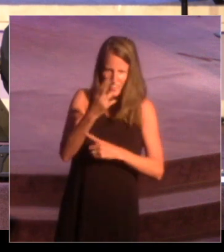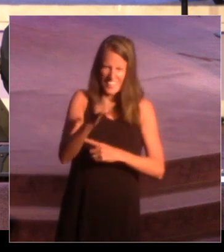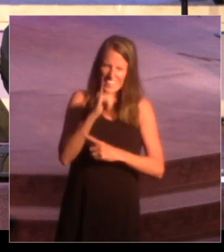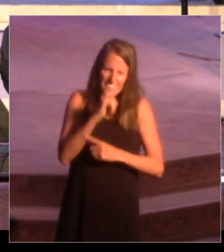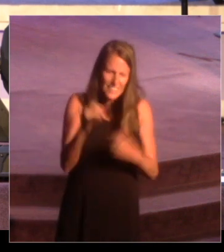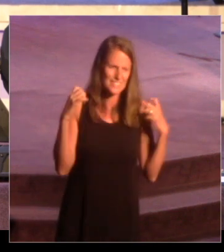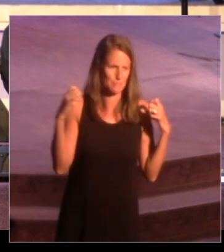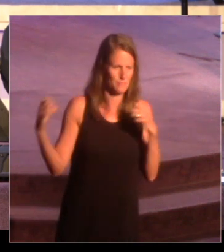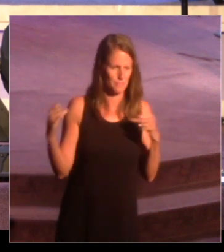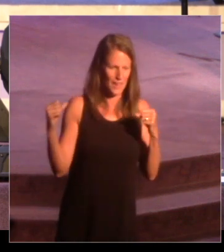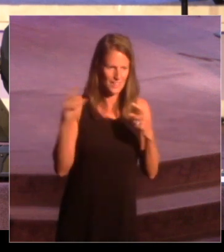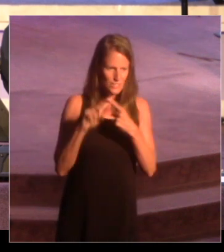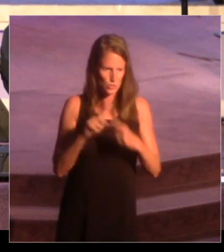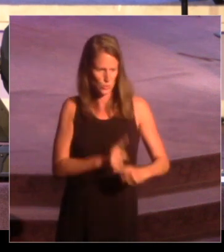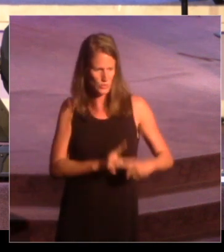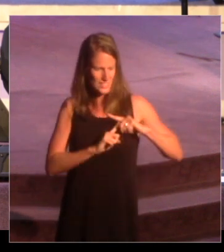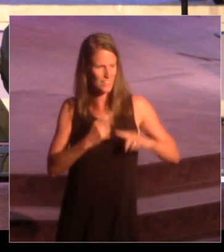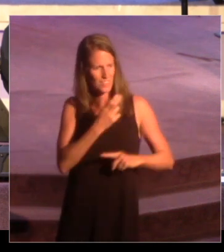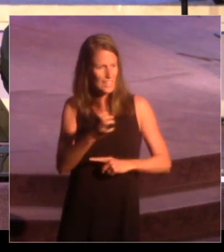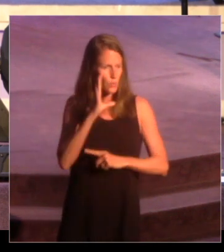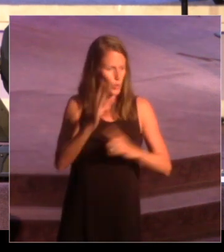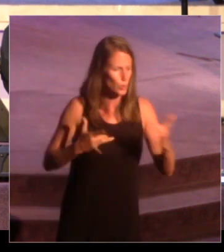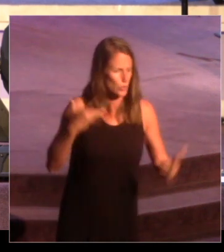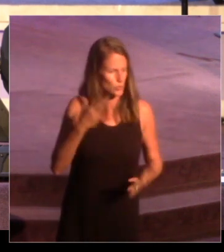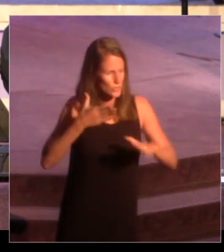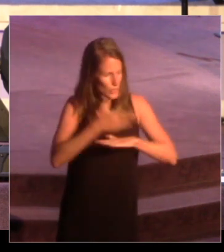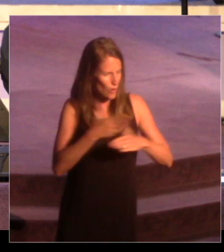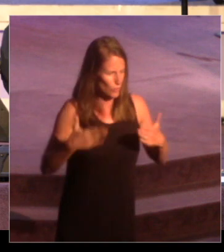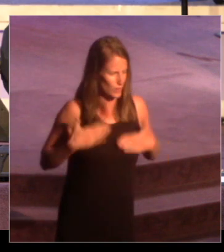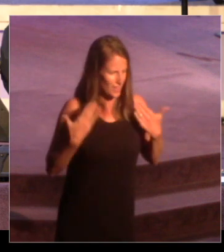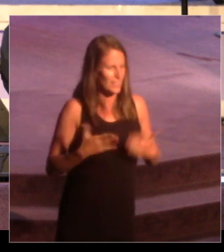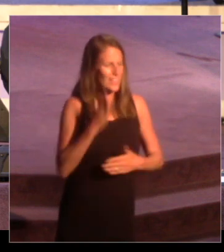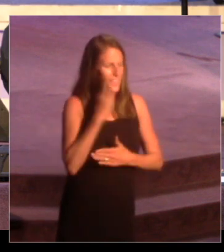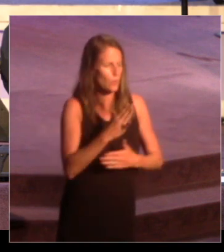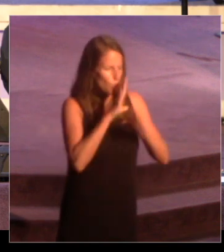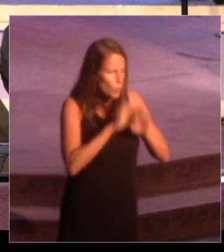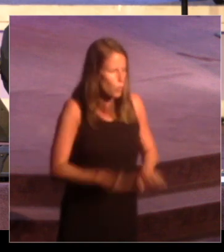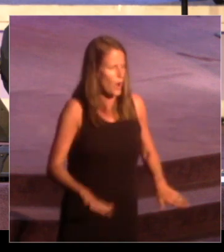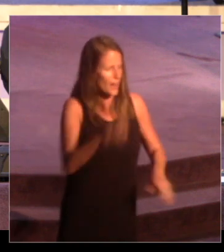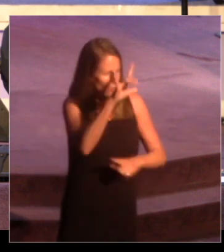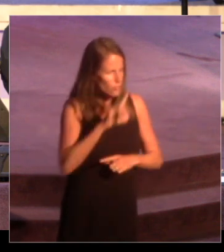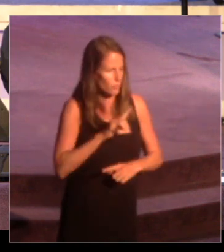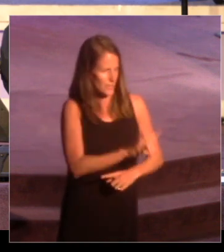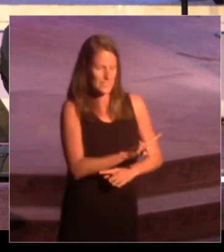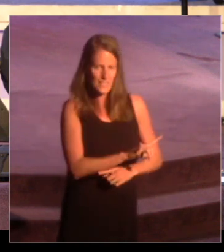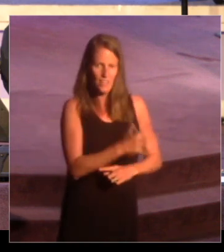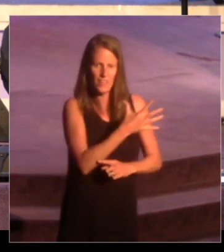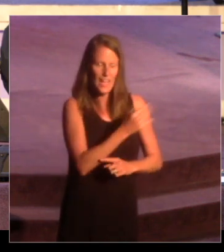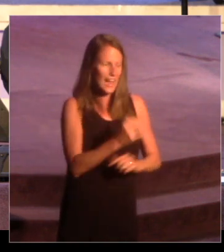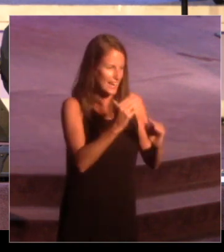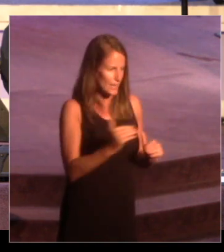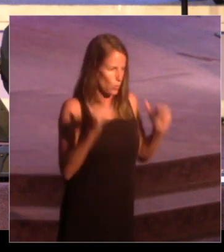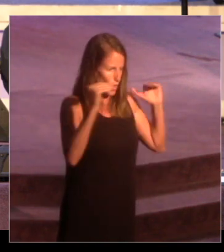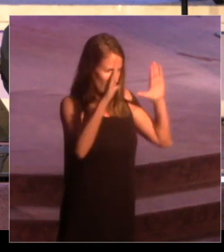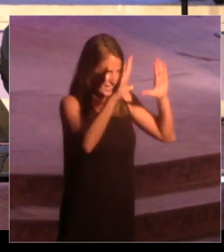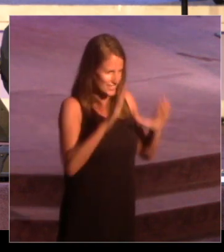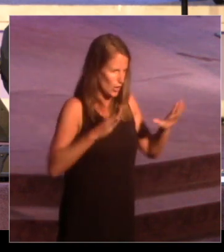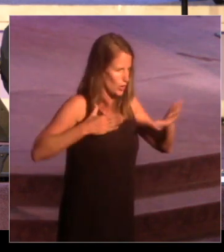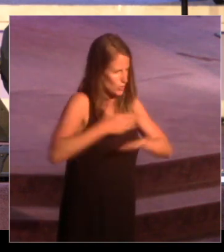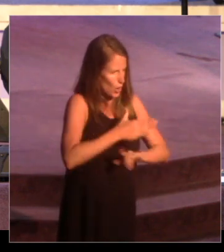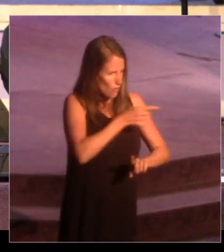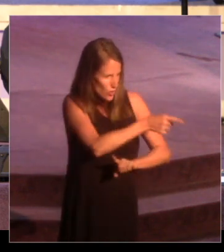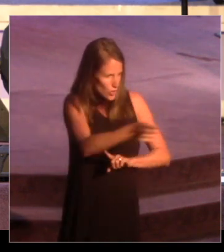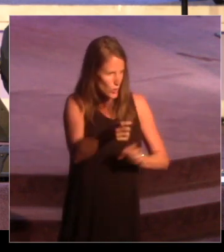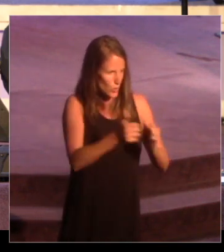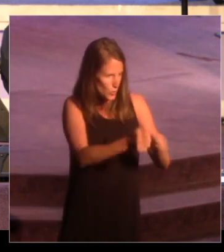save. He will rejoice over you with gladness. He will quiet you by his love, and listen, he will exult over you with loud